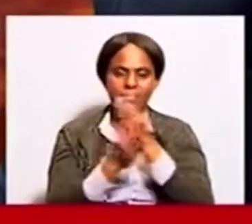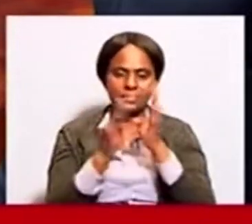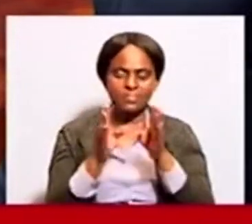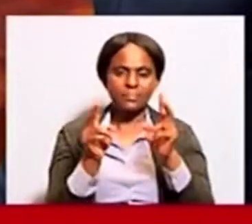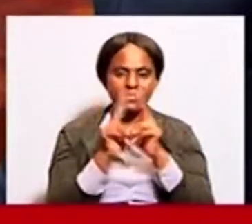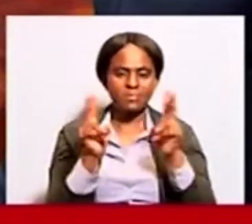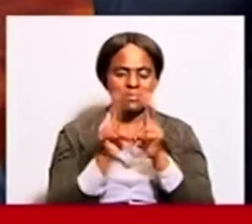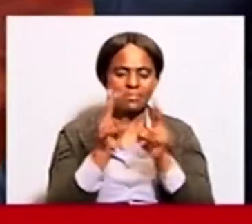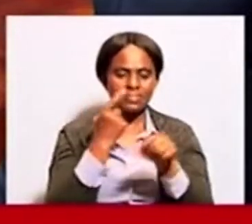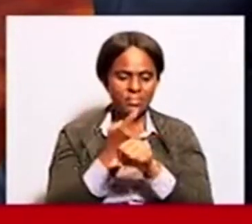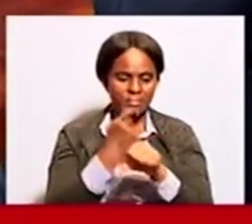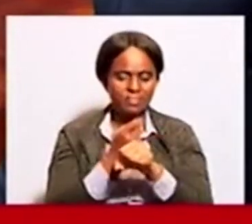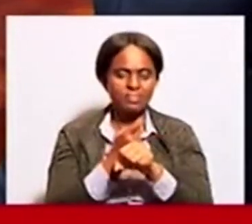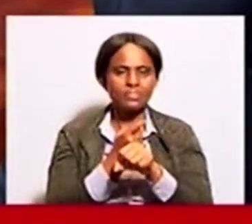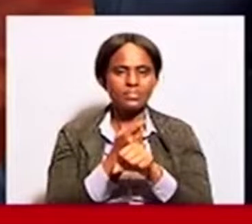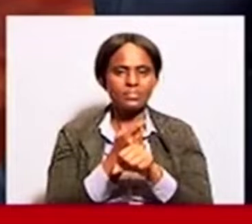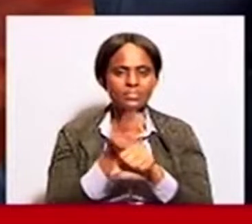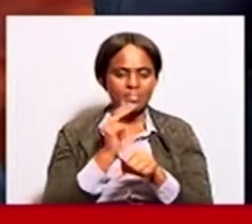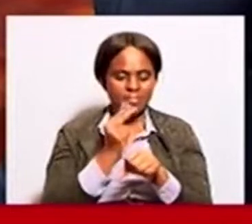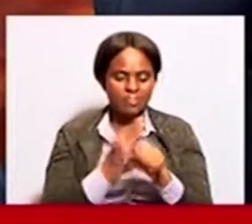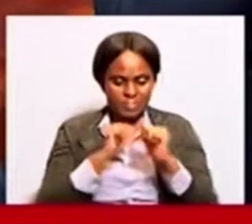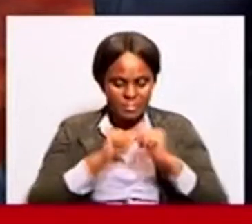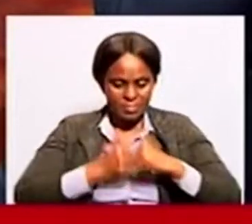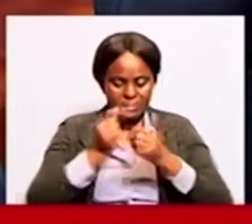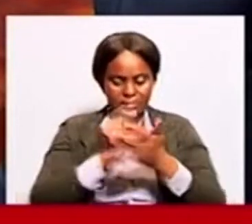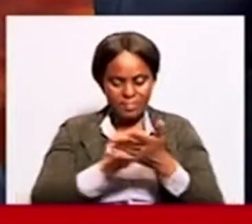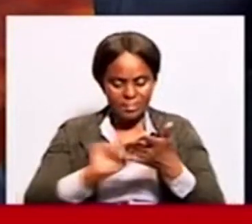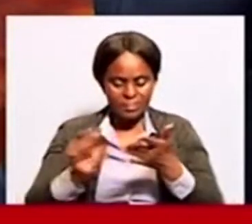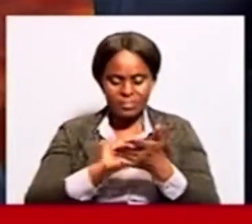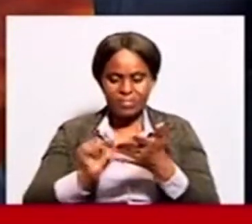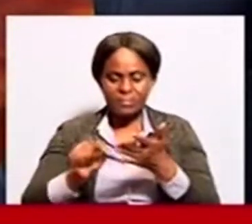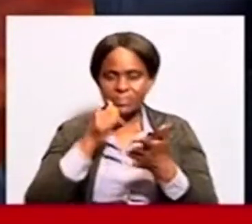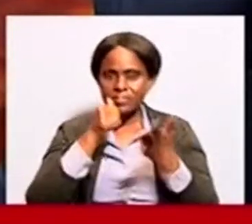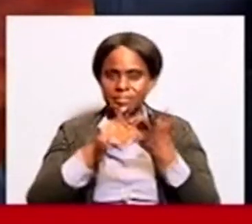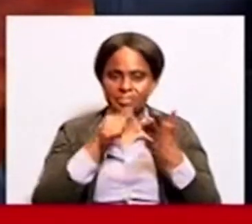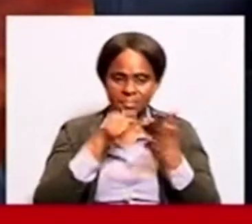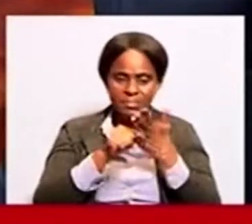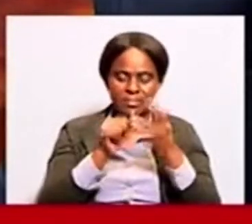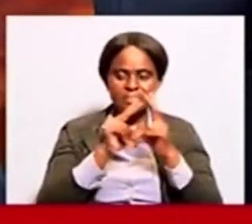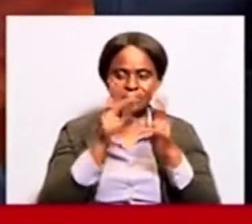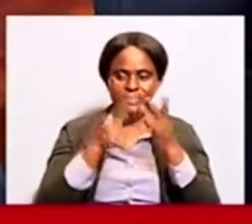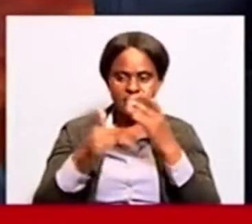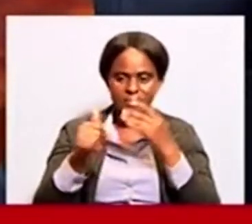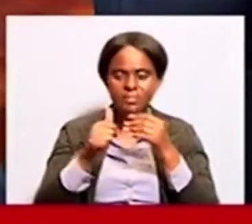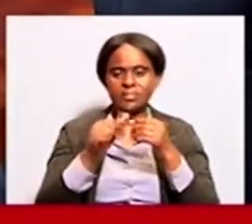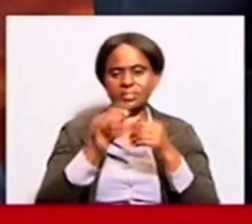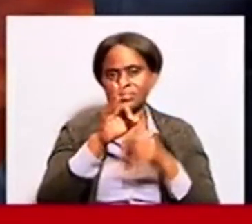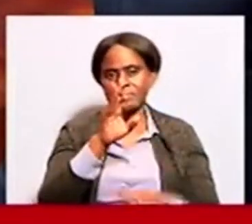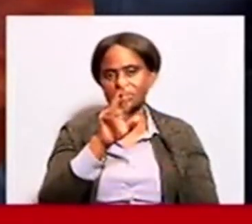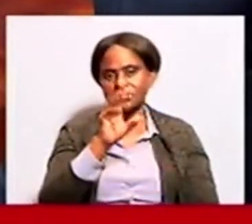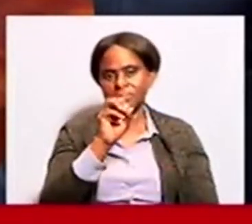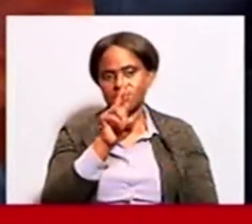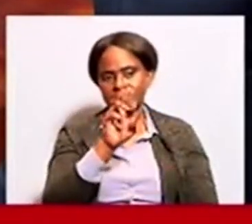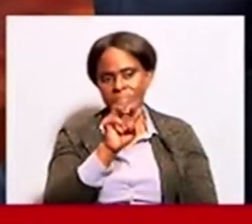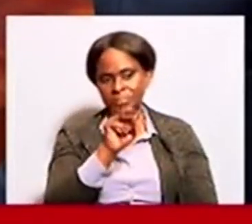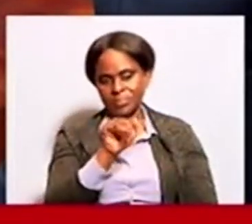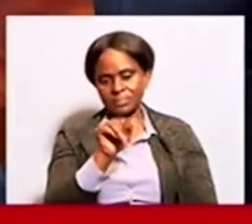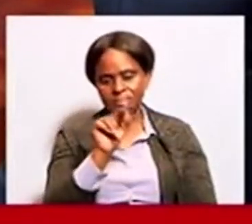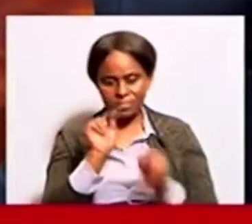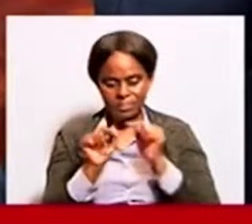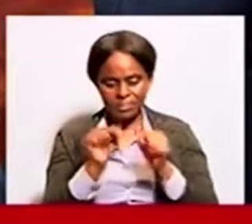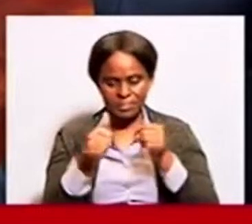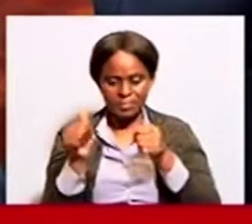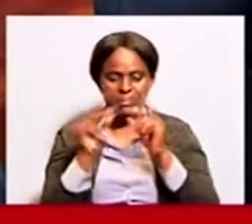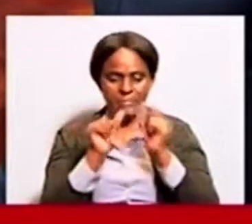very difficult to reach. We opted to write him that letter so that the foreman would just deliver it to him as soon as he gets